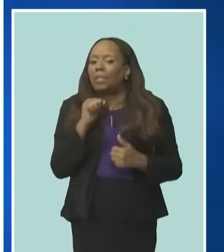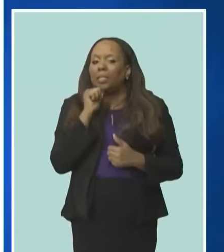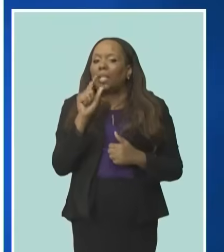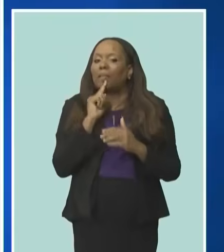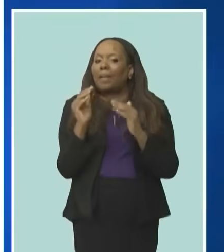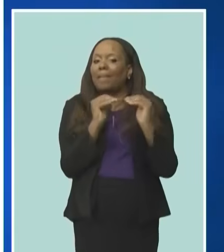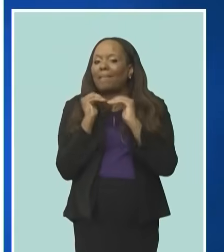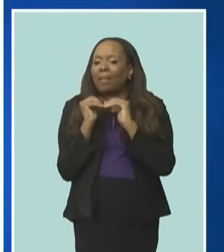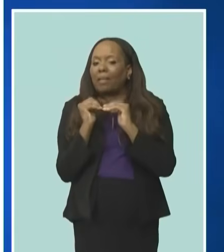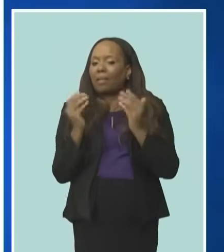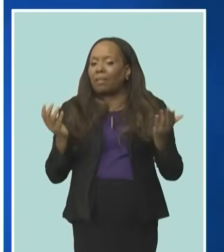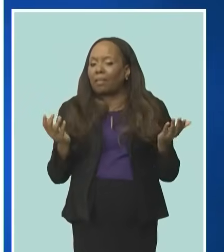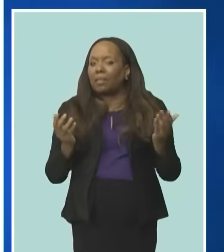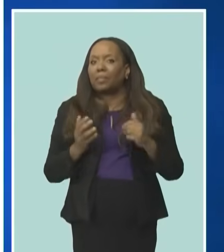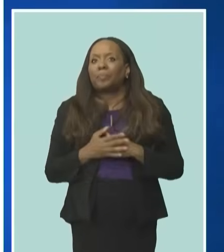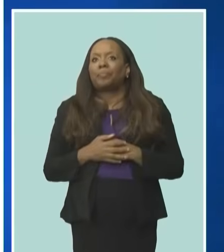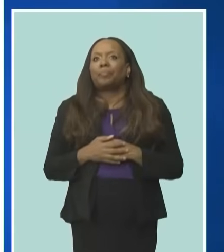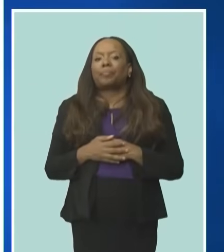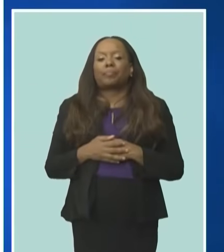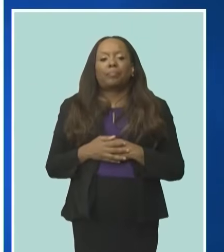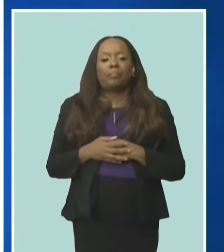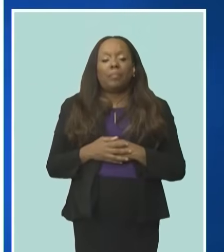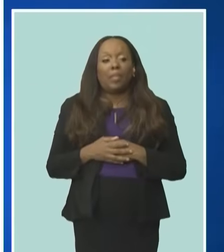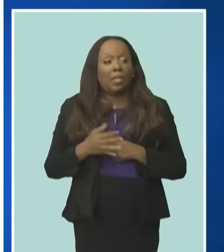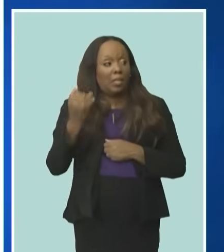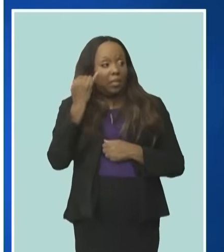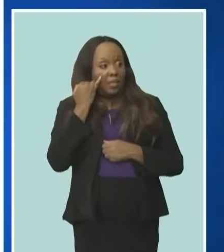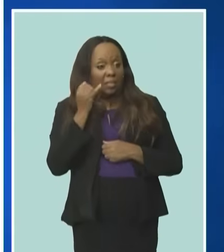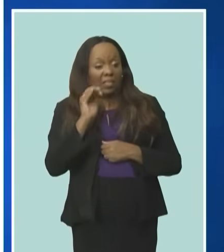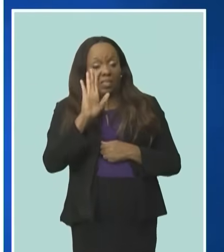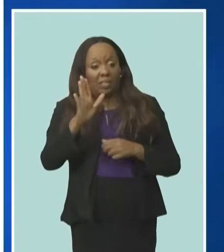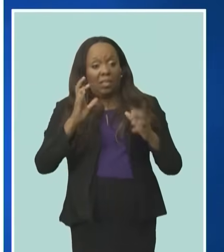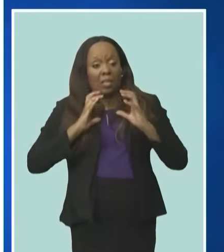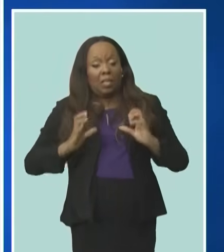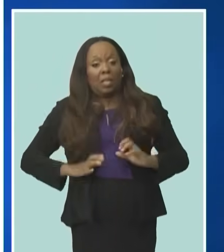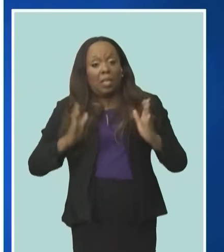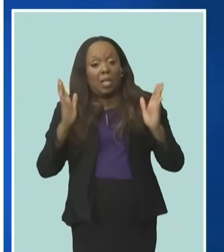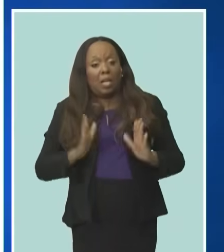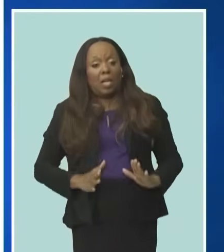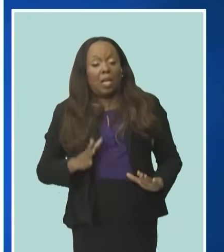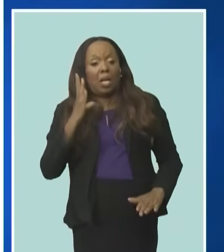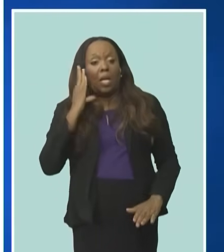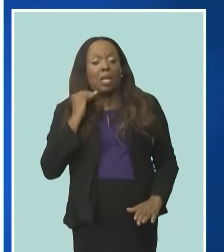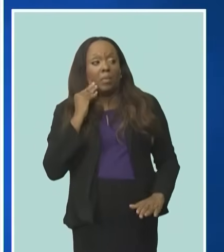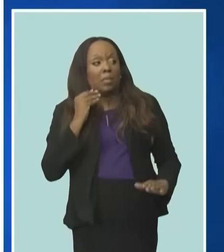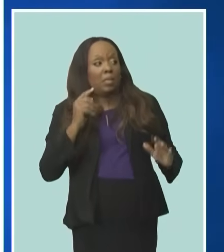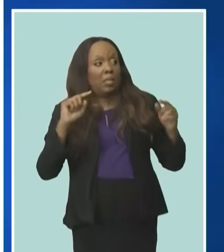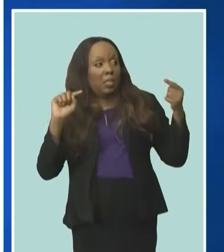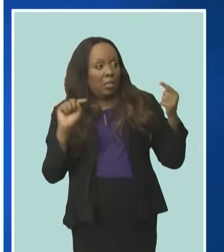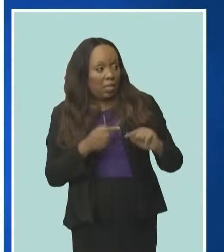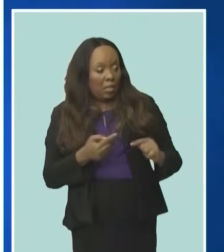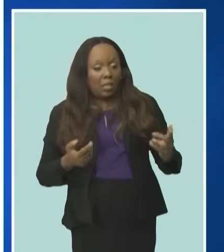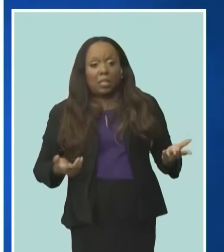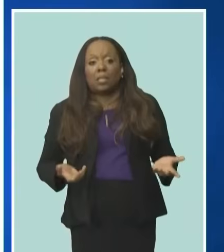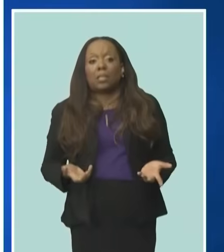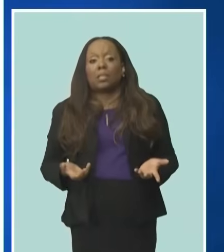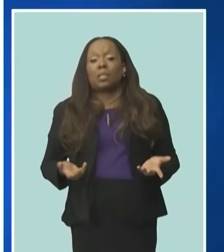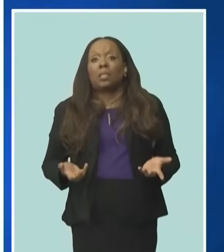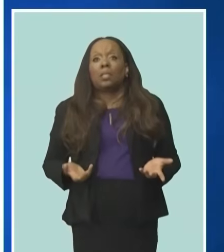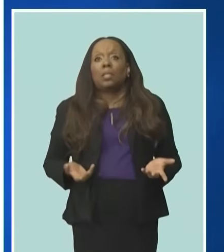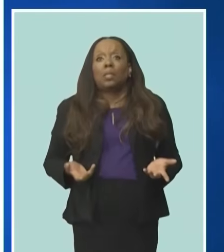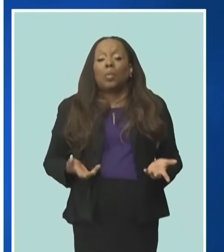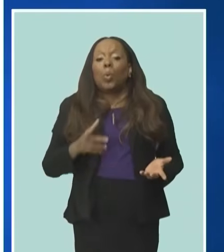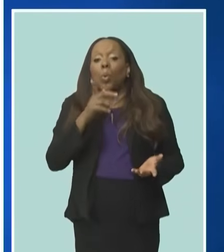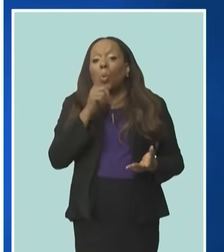client. Because you have your client who suffered an injury, liability is not in